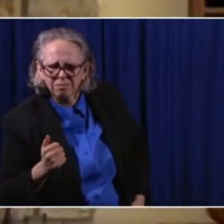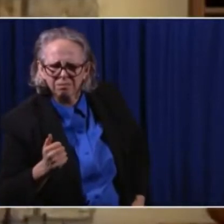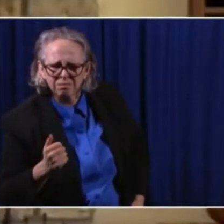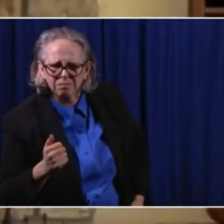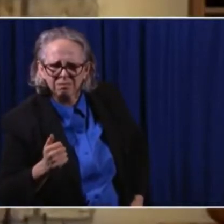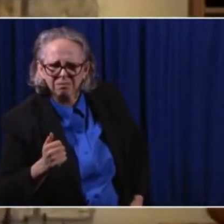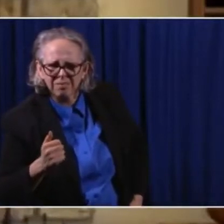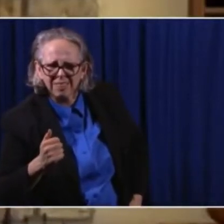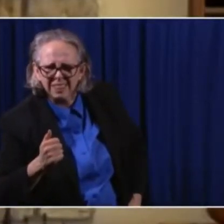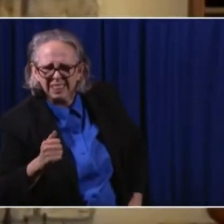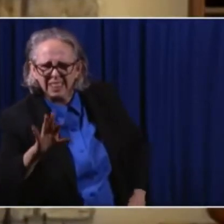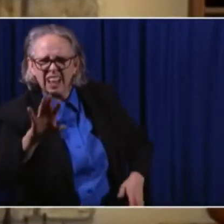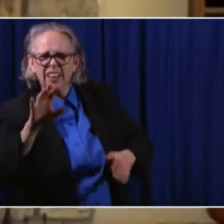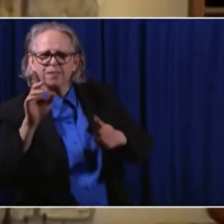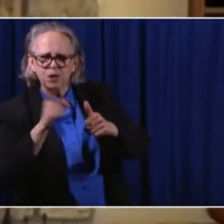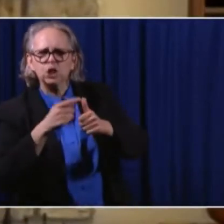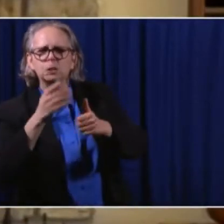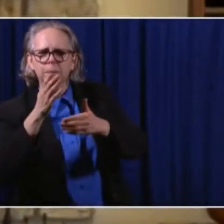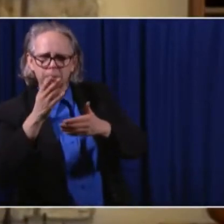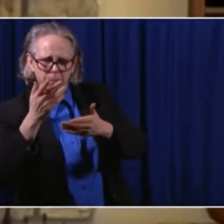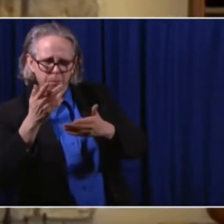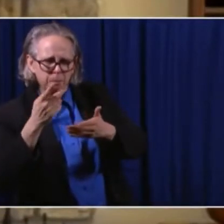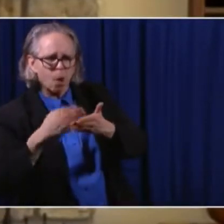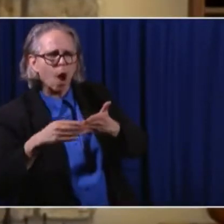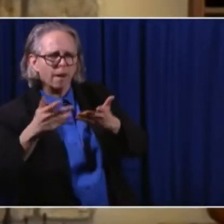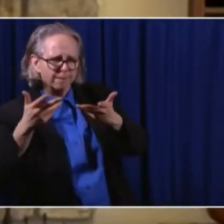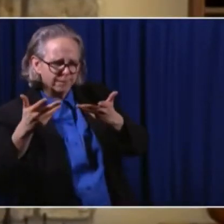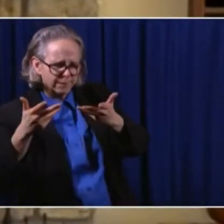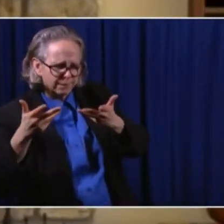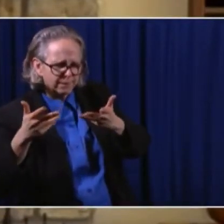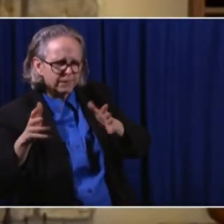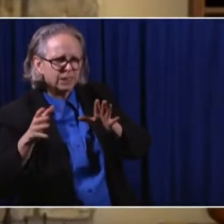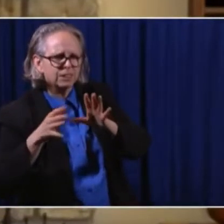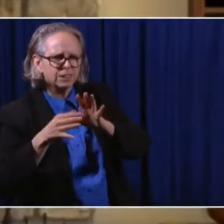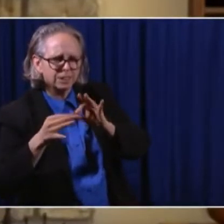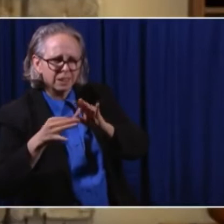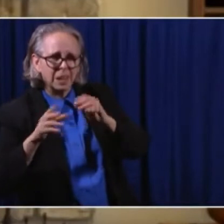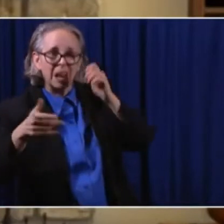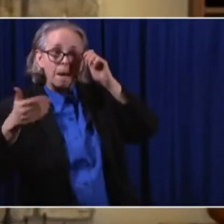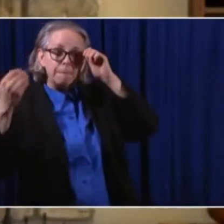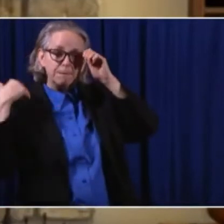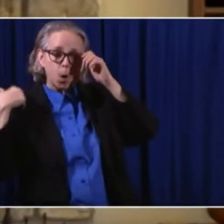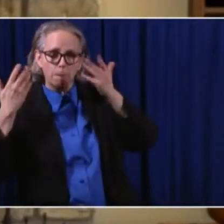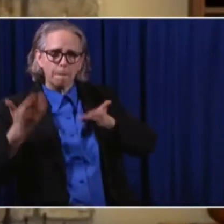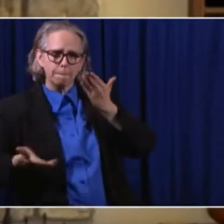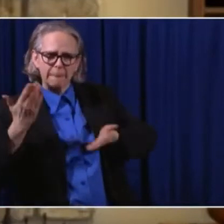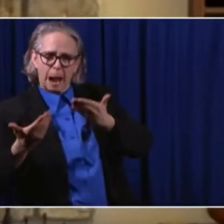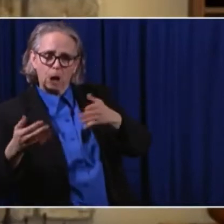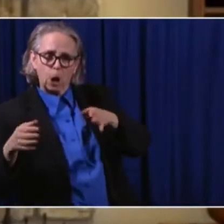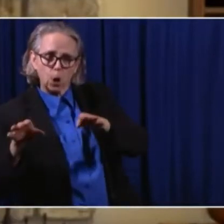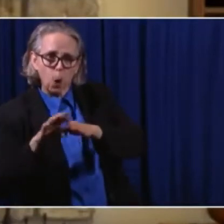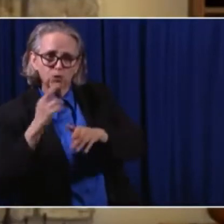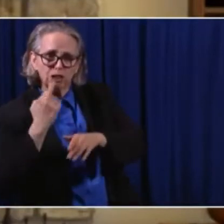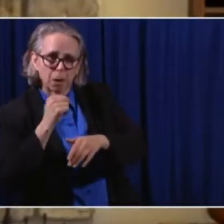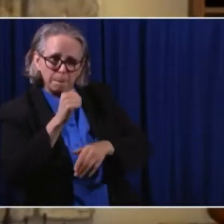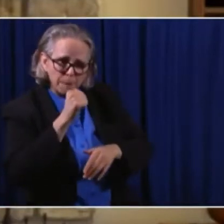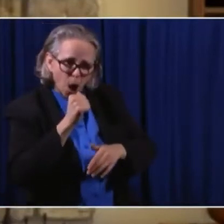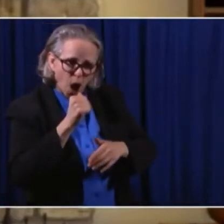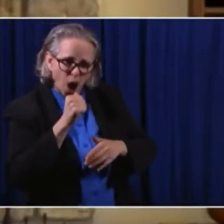Governor, the first part of the question is, have you now ruled out closing bars and restaurants? Because previously there